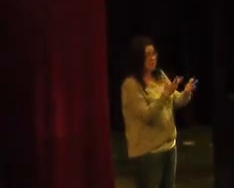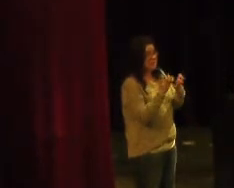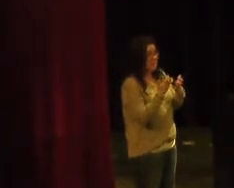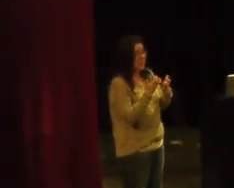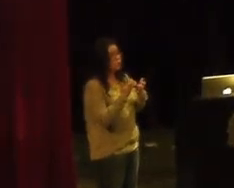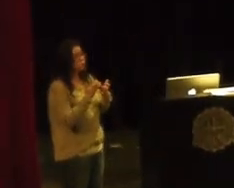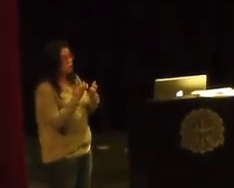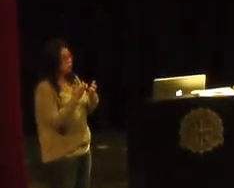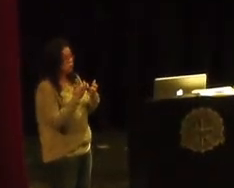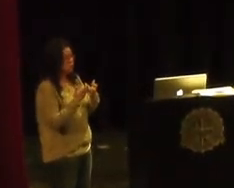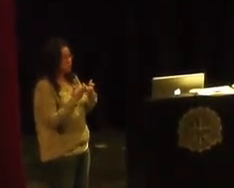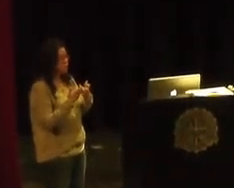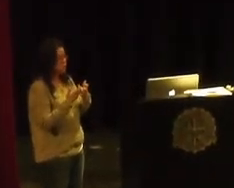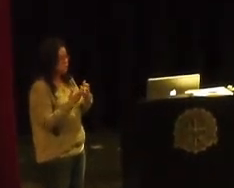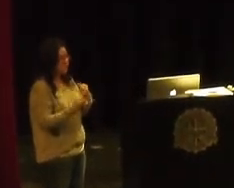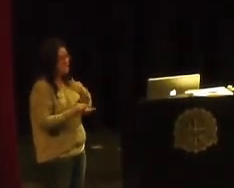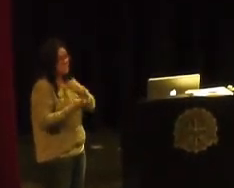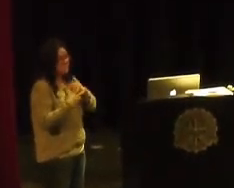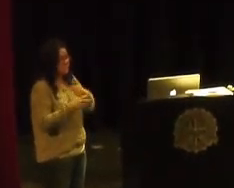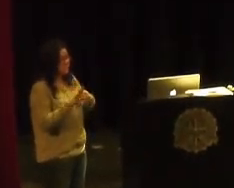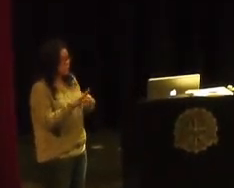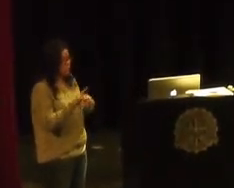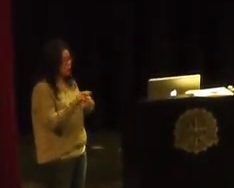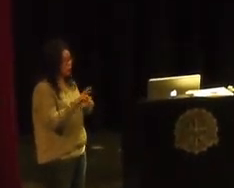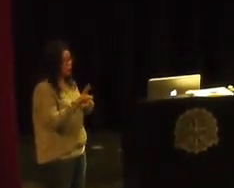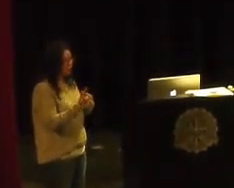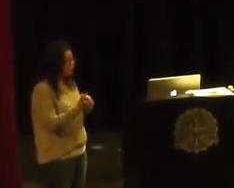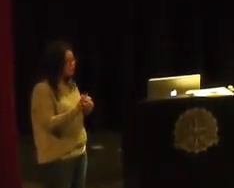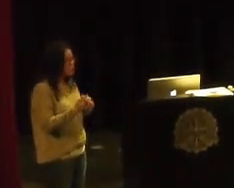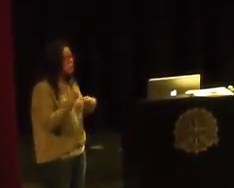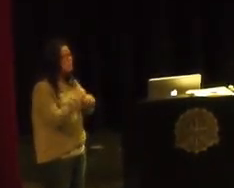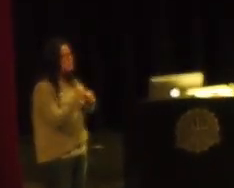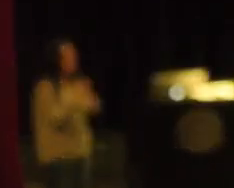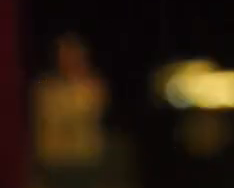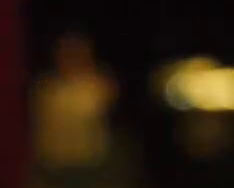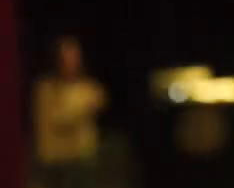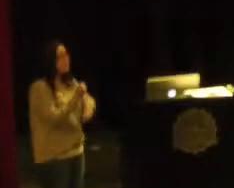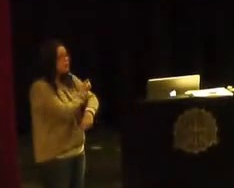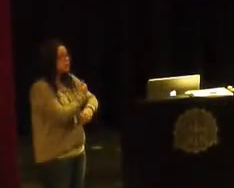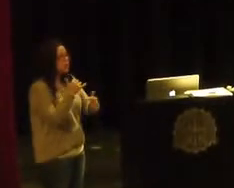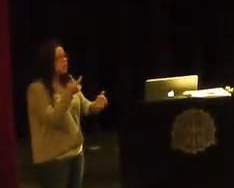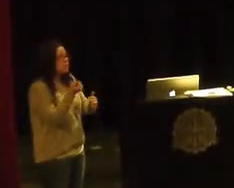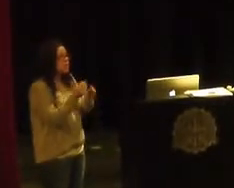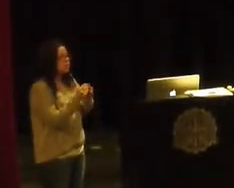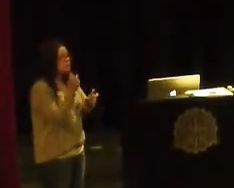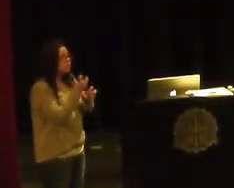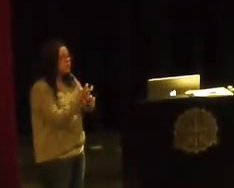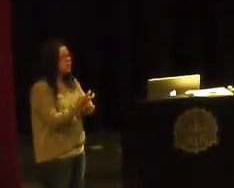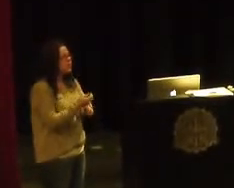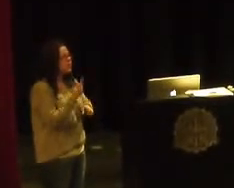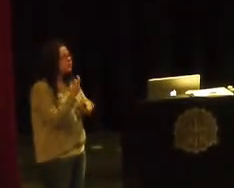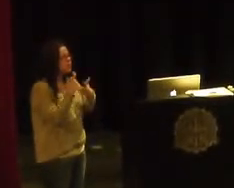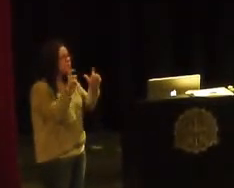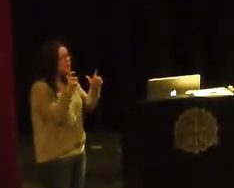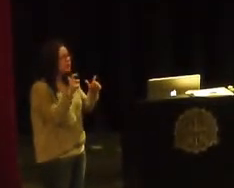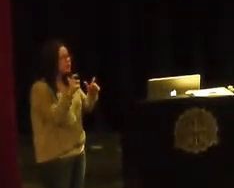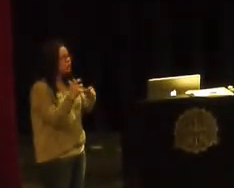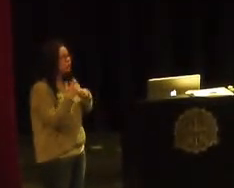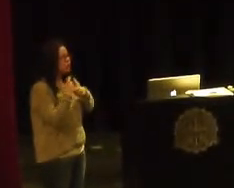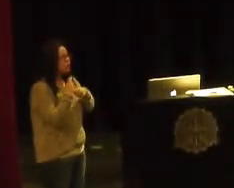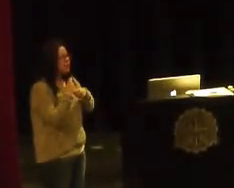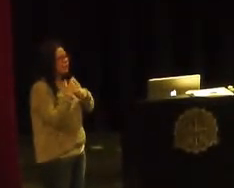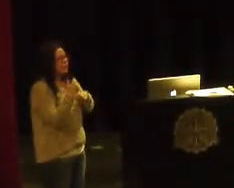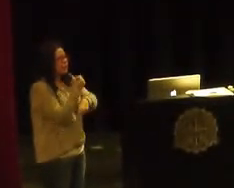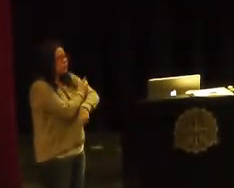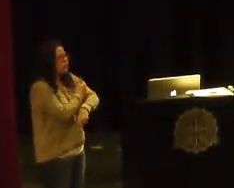turf. And so it's actually made some of the drug wars a little more difficult. There was a major drug lord that was arrested in Mexico very